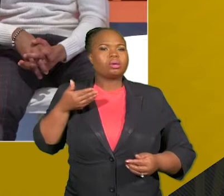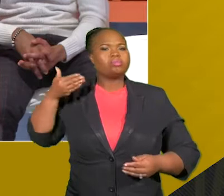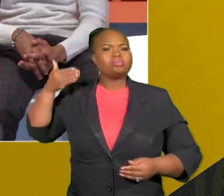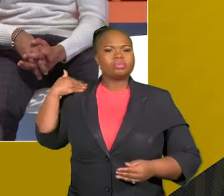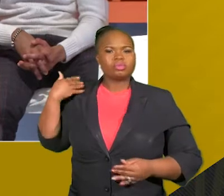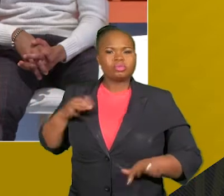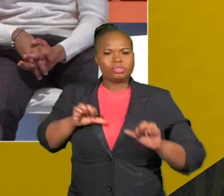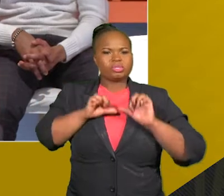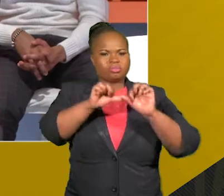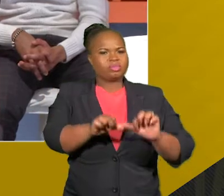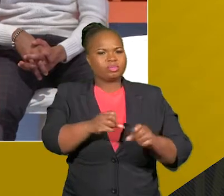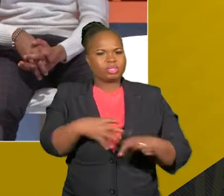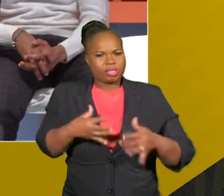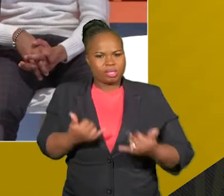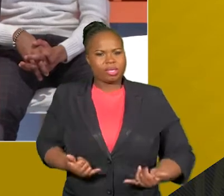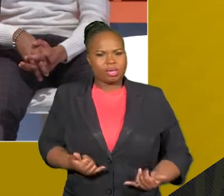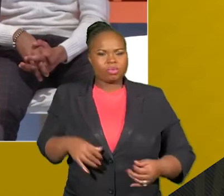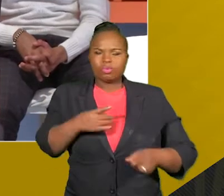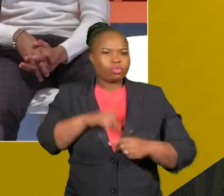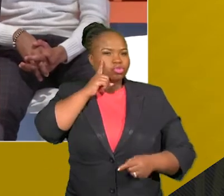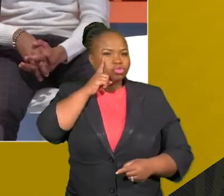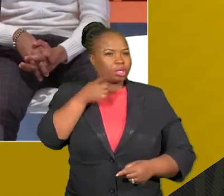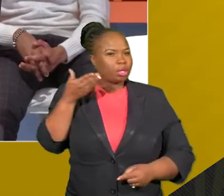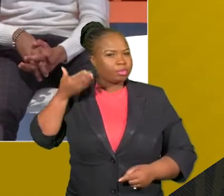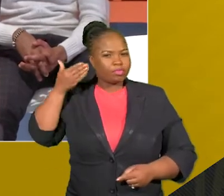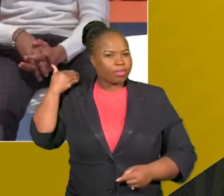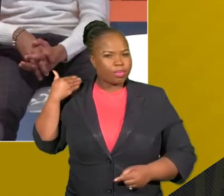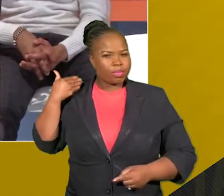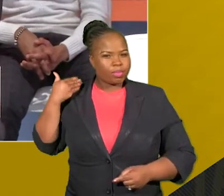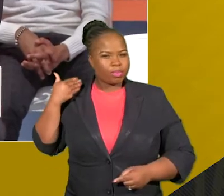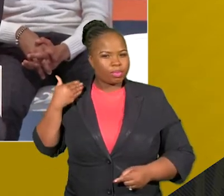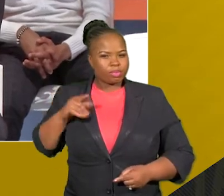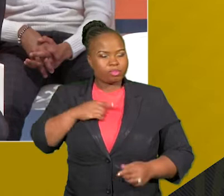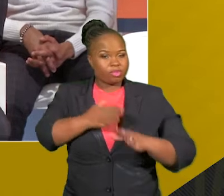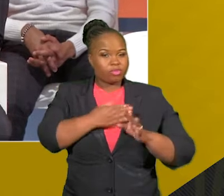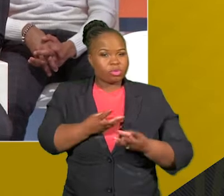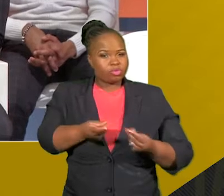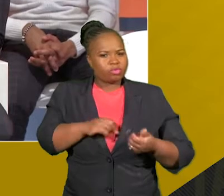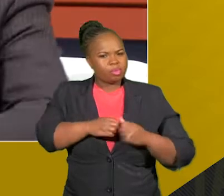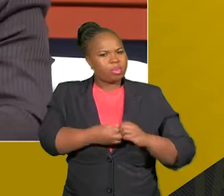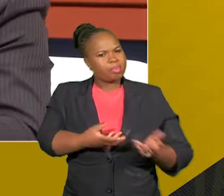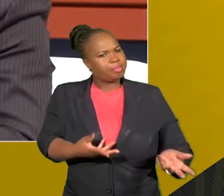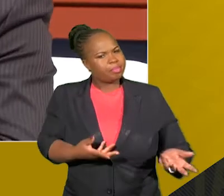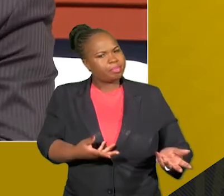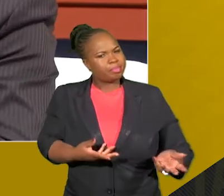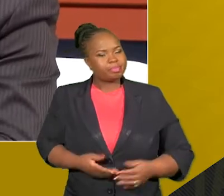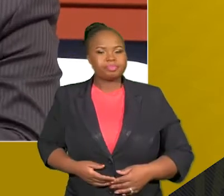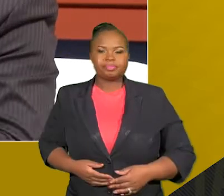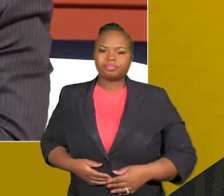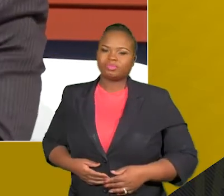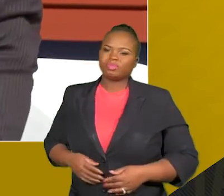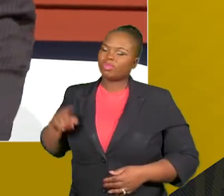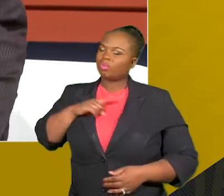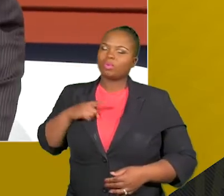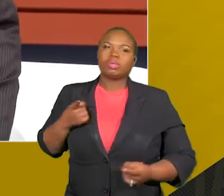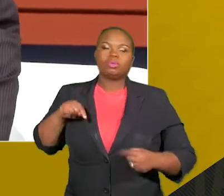just move on and skale kabusha, not checking what this is, why we are like this, before we solve that problem? We have actually been dealing